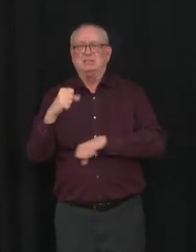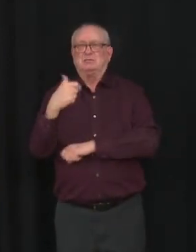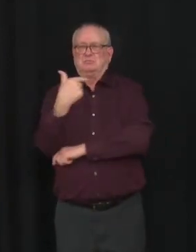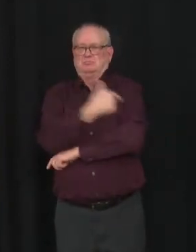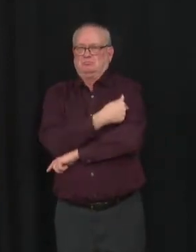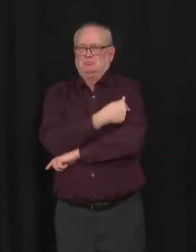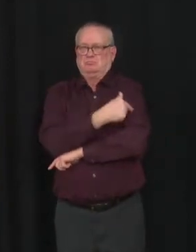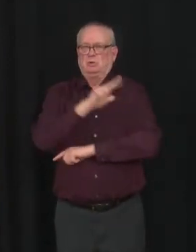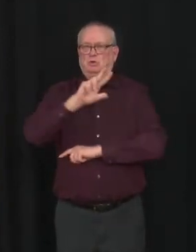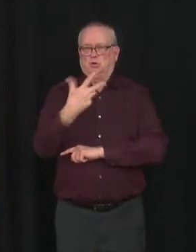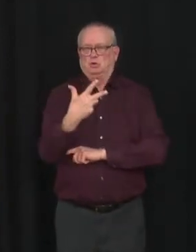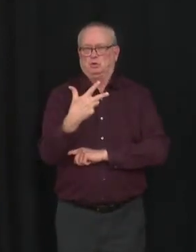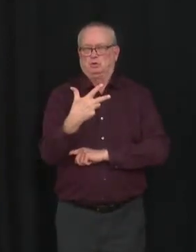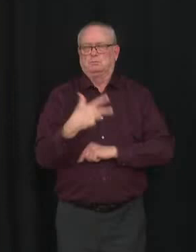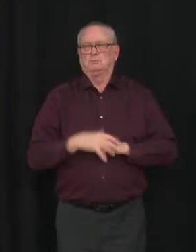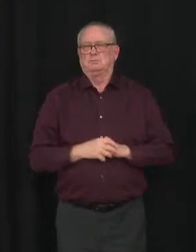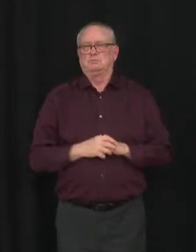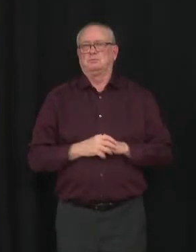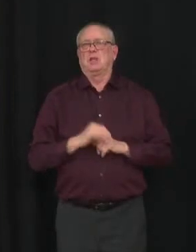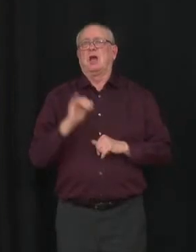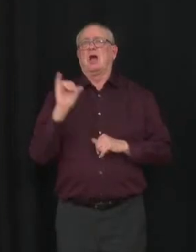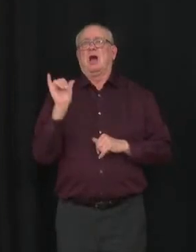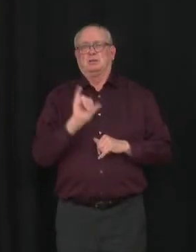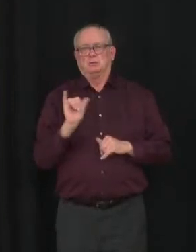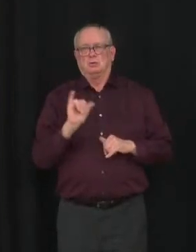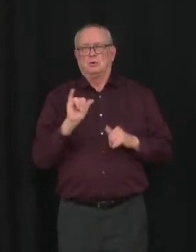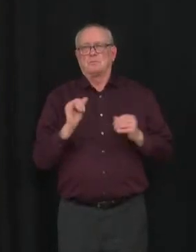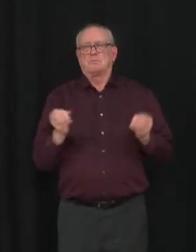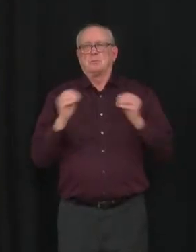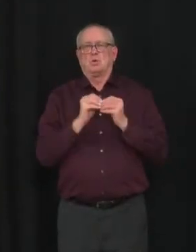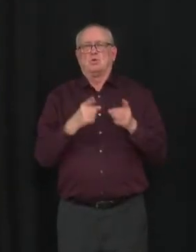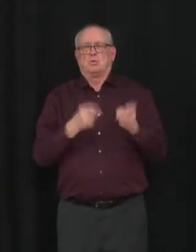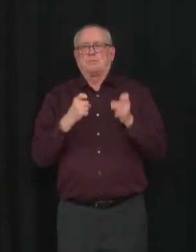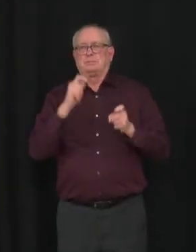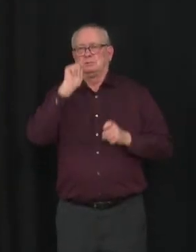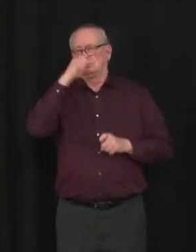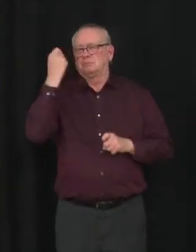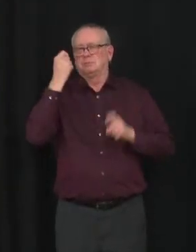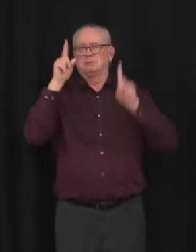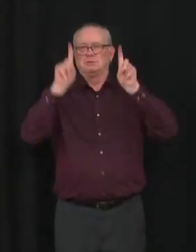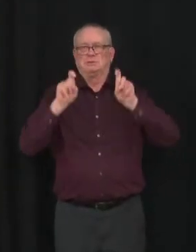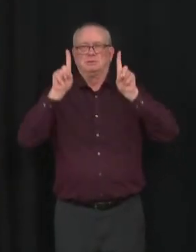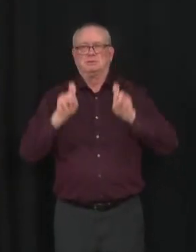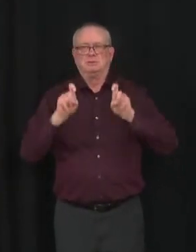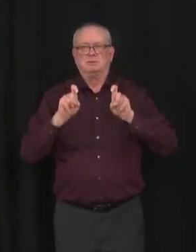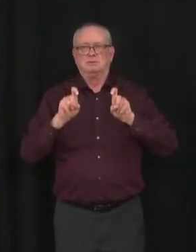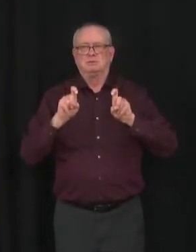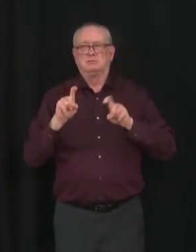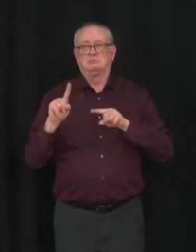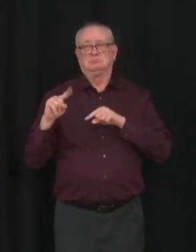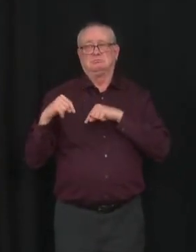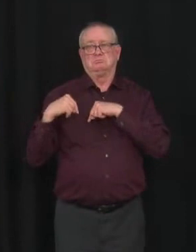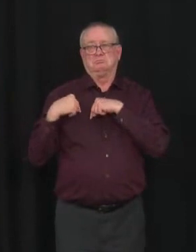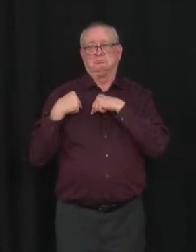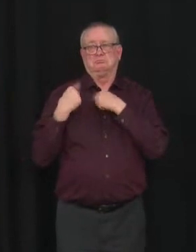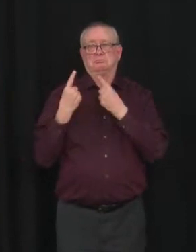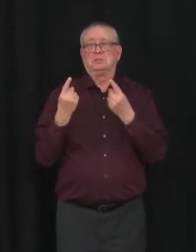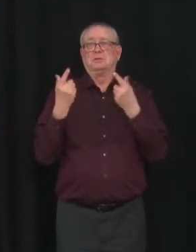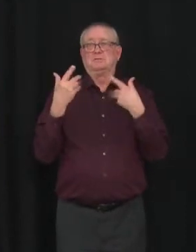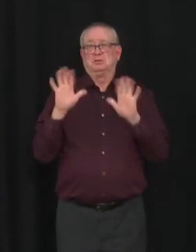free across the province. Altogether, we've distributed since the beginning over 8.5 million rapid